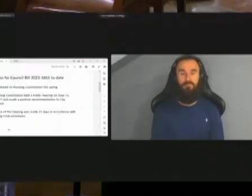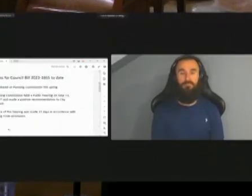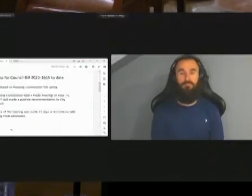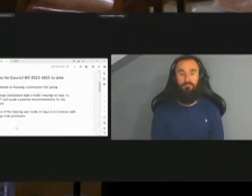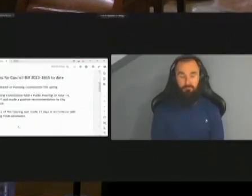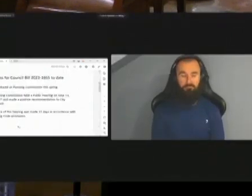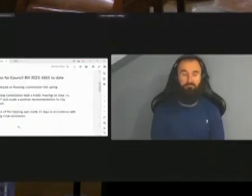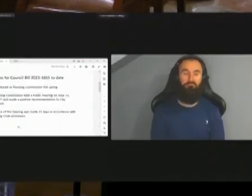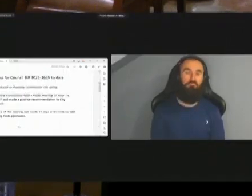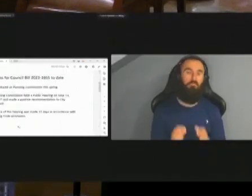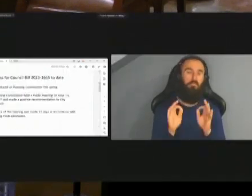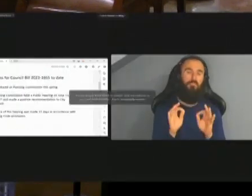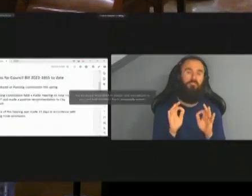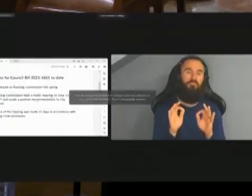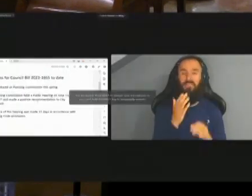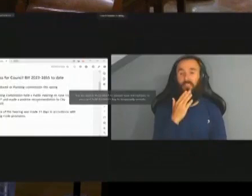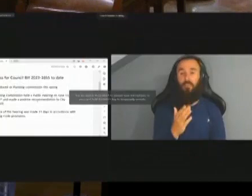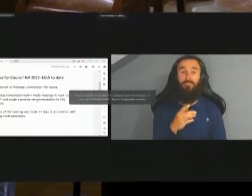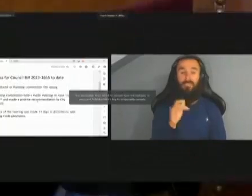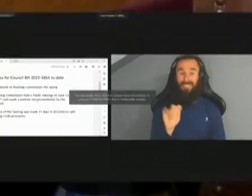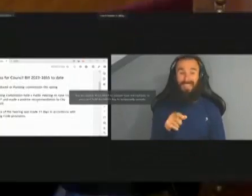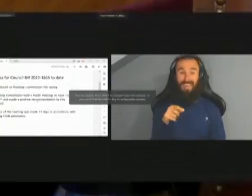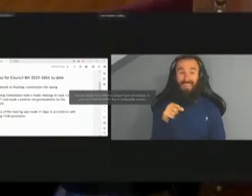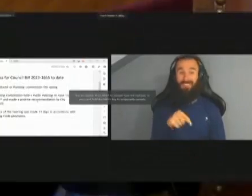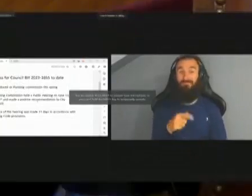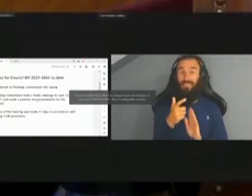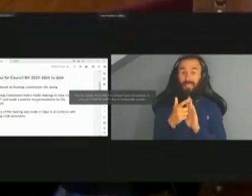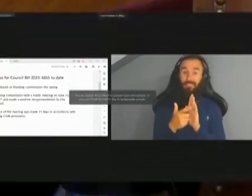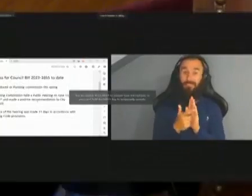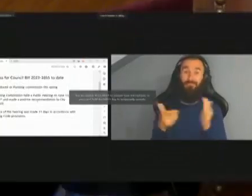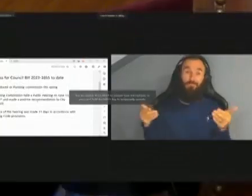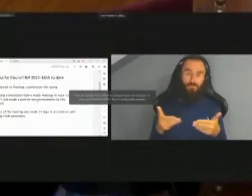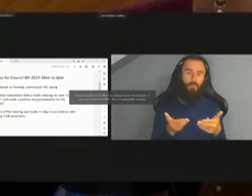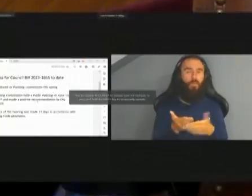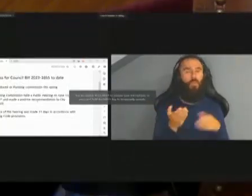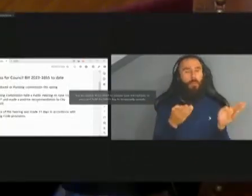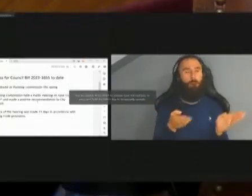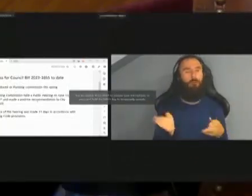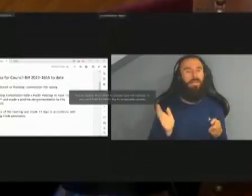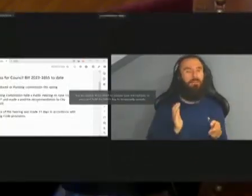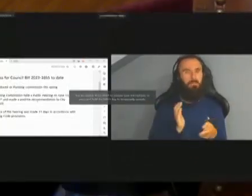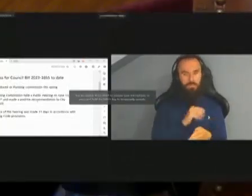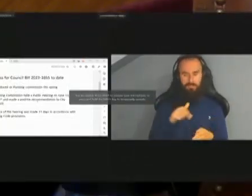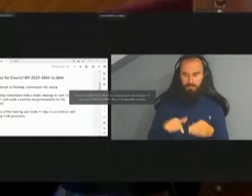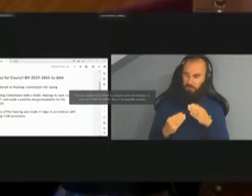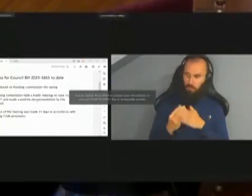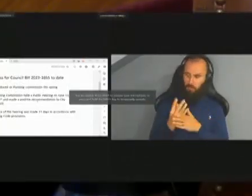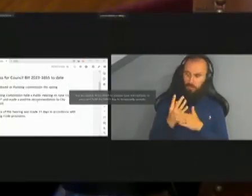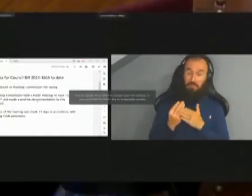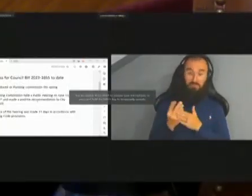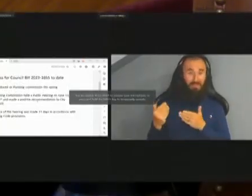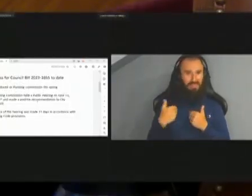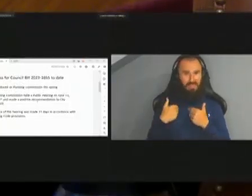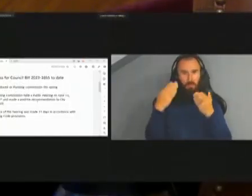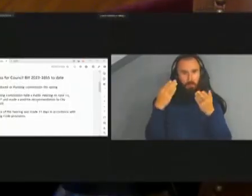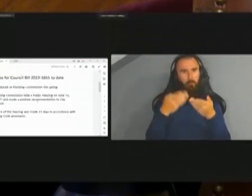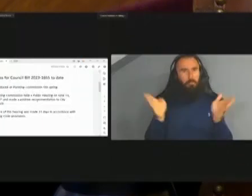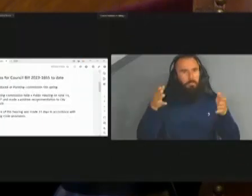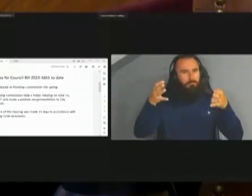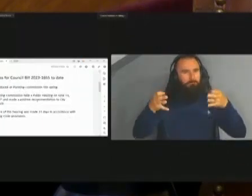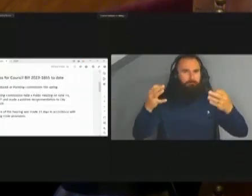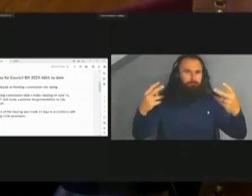Perfect, thank you. So this legislation was introduced through Planning Commission this spring. Planning Commission held a public hearing on June 13th